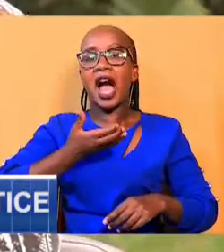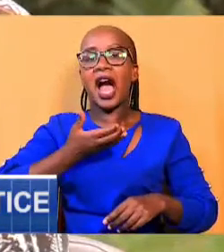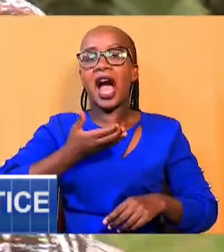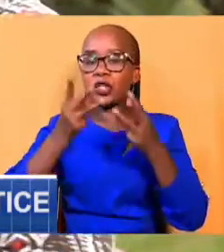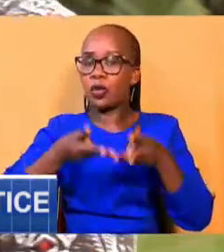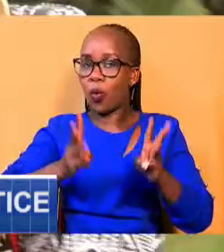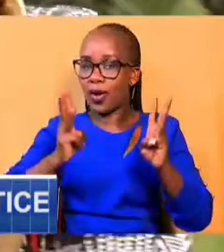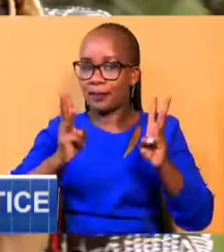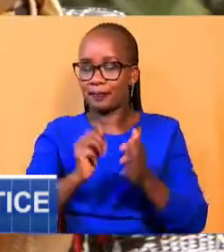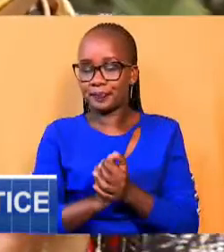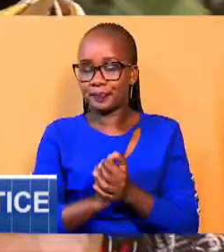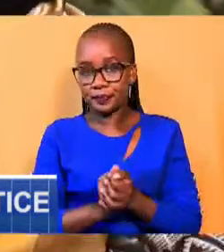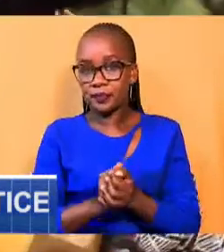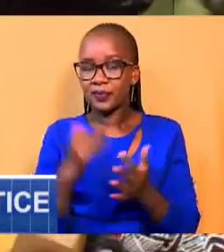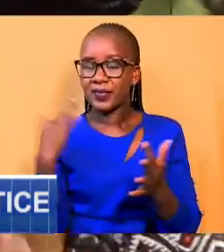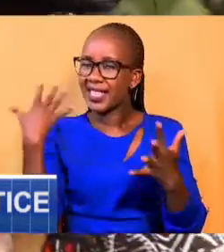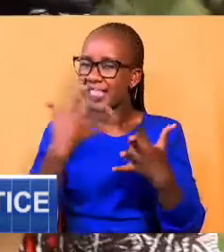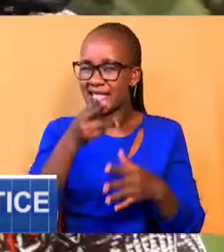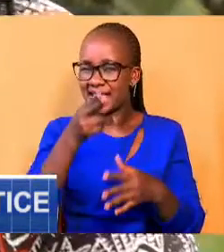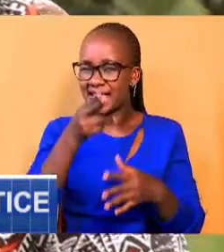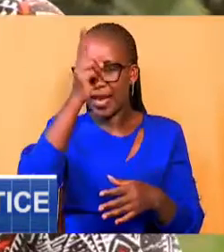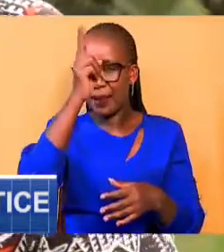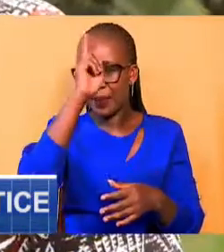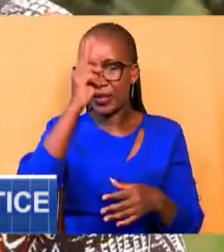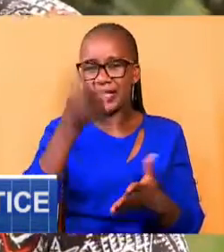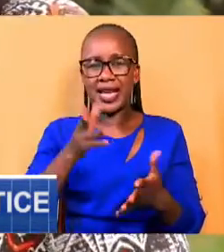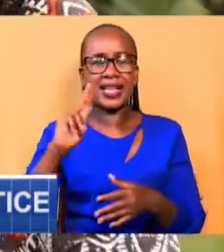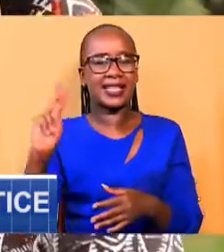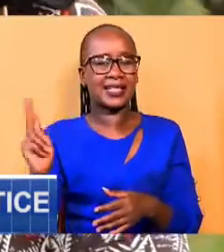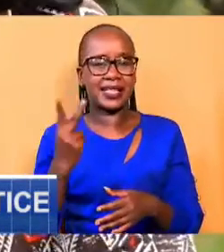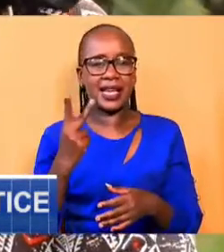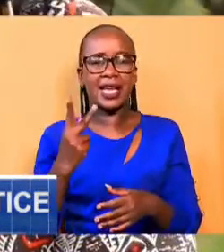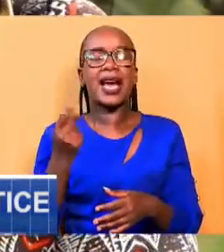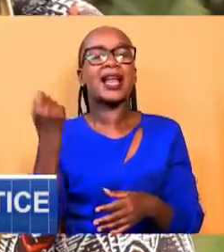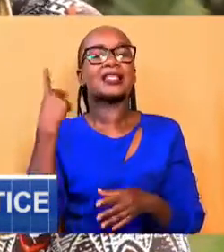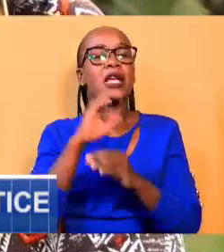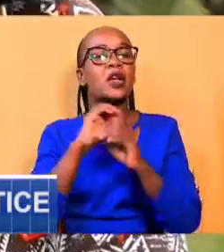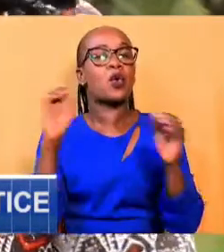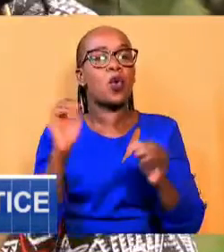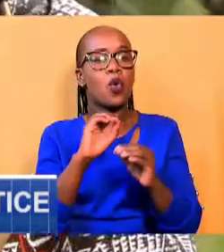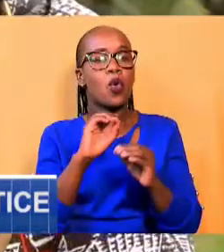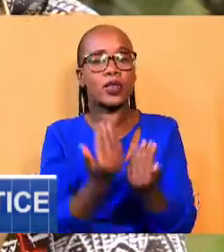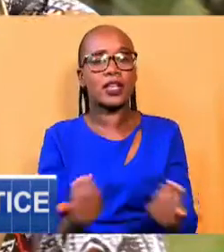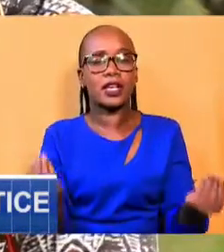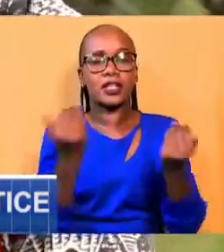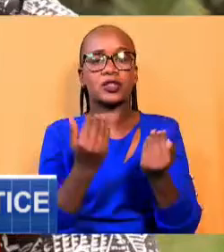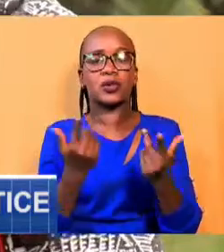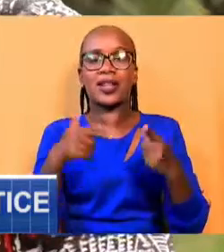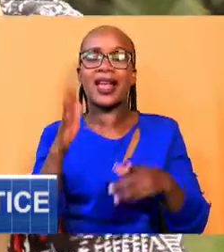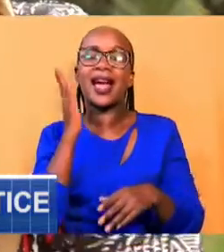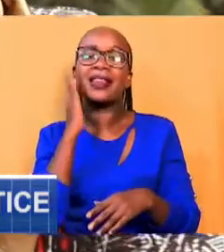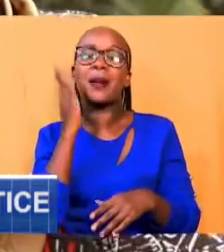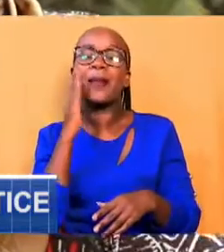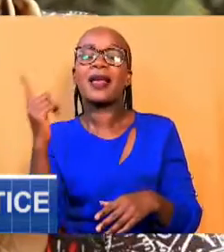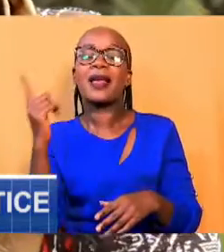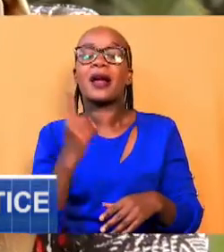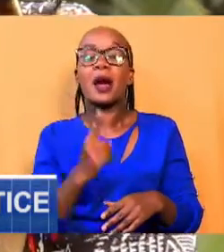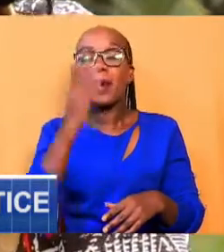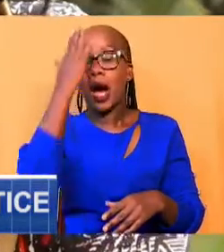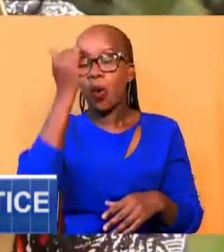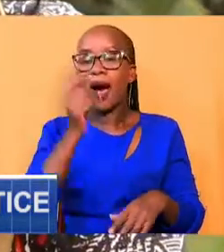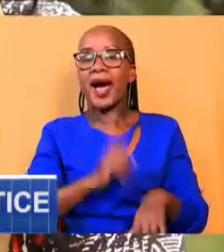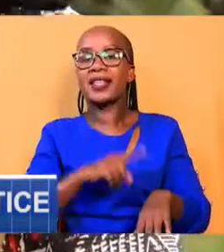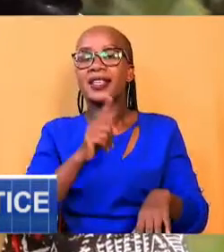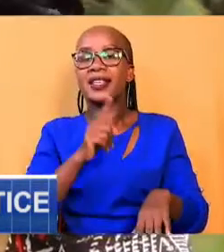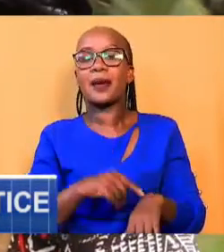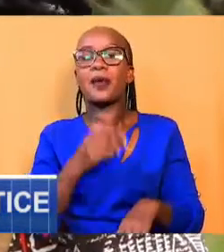special way. And since the police system that we're having in Kenya does not understand these children, let the mother come in, because at